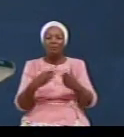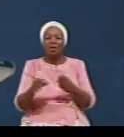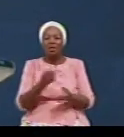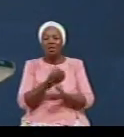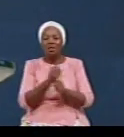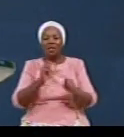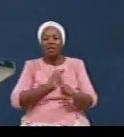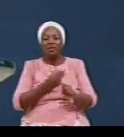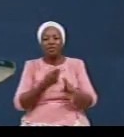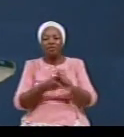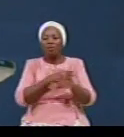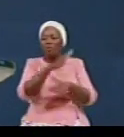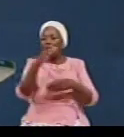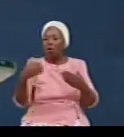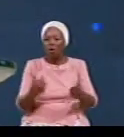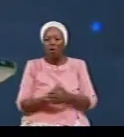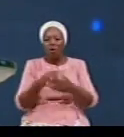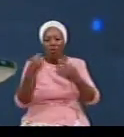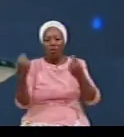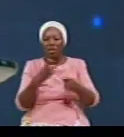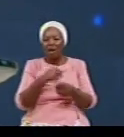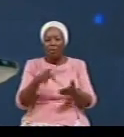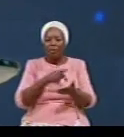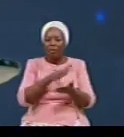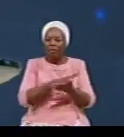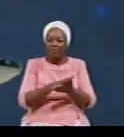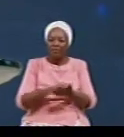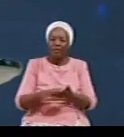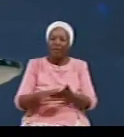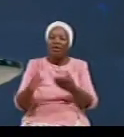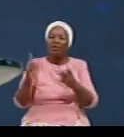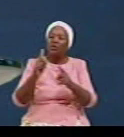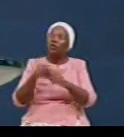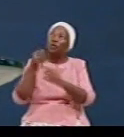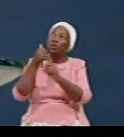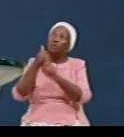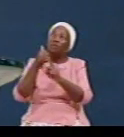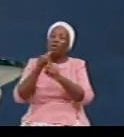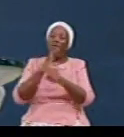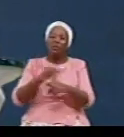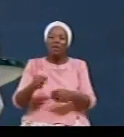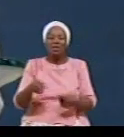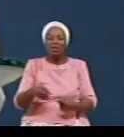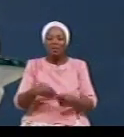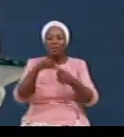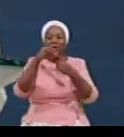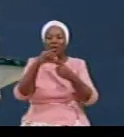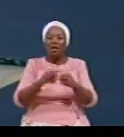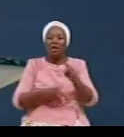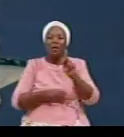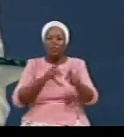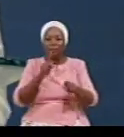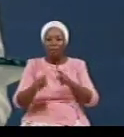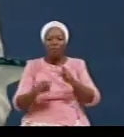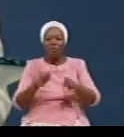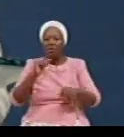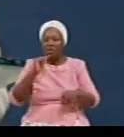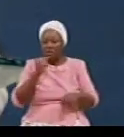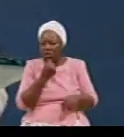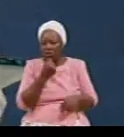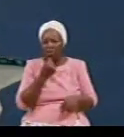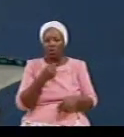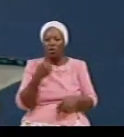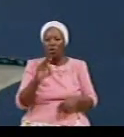all iniquity and purify unto himself a peculiar people, zealous